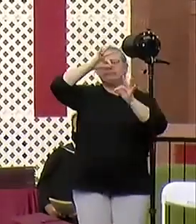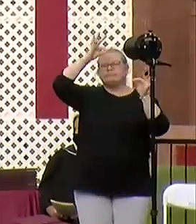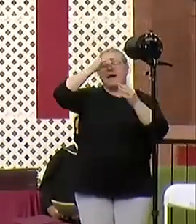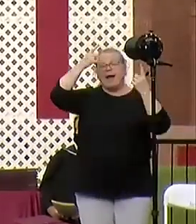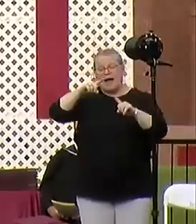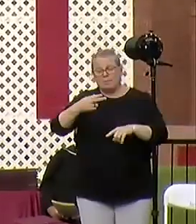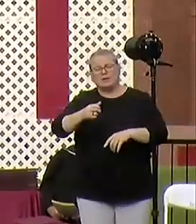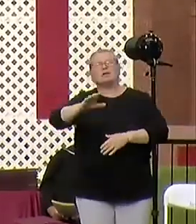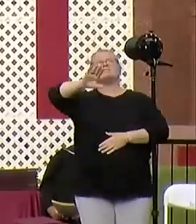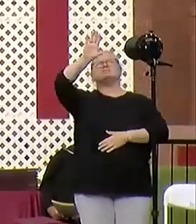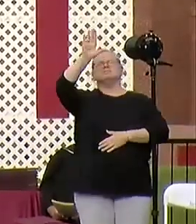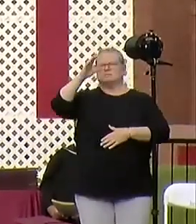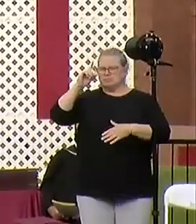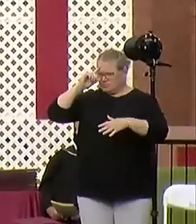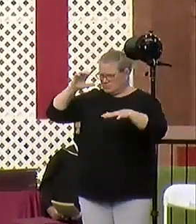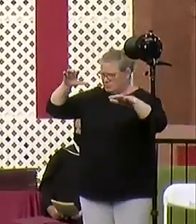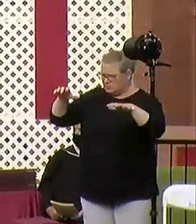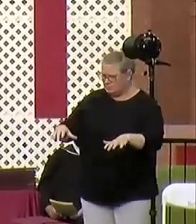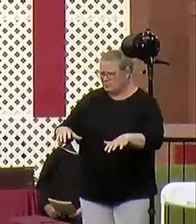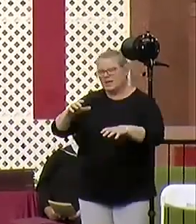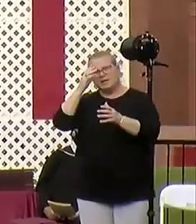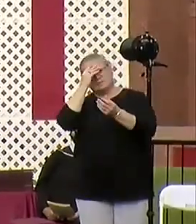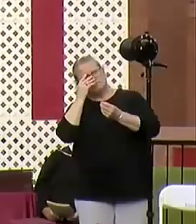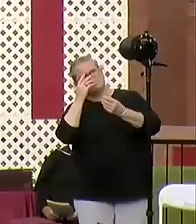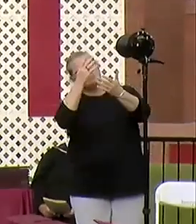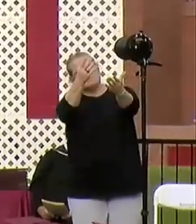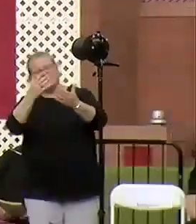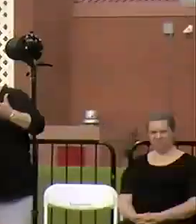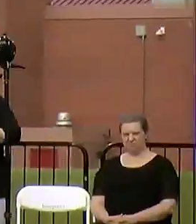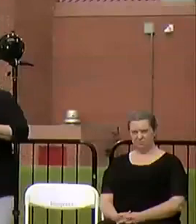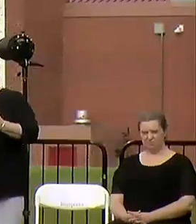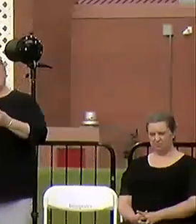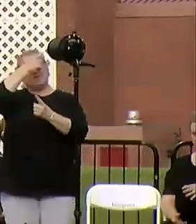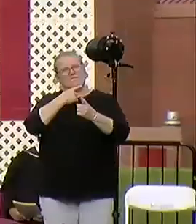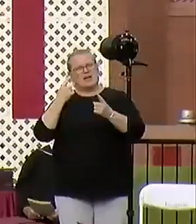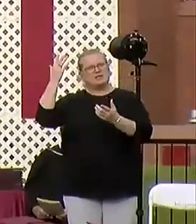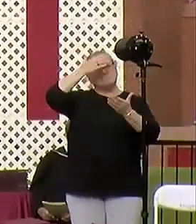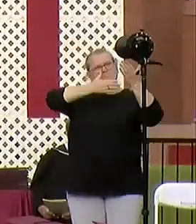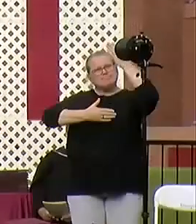Romeo, "Thou knowest the mask of night is on my face. Else would a maiden